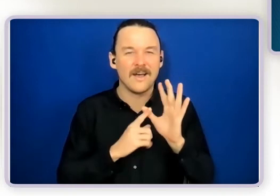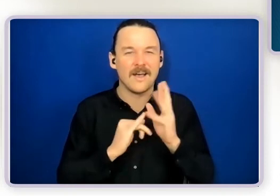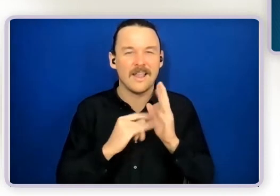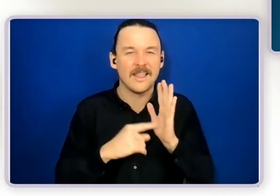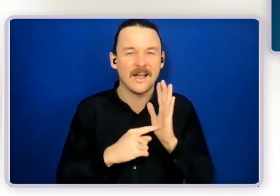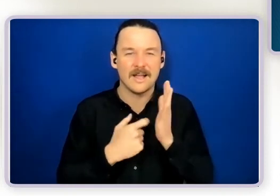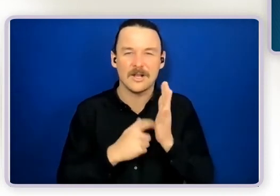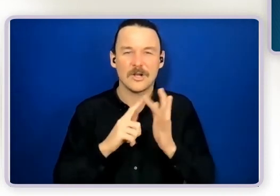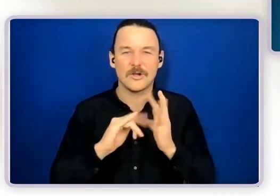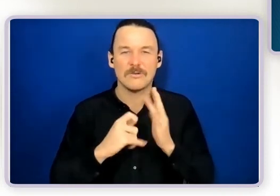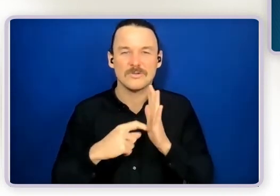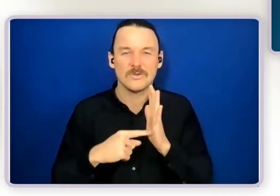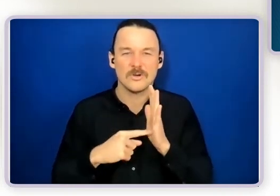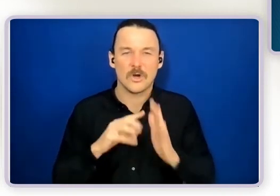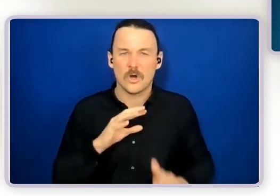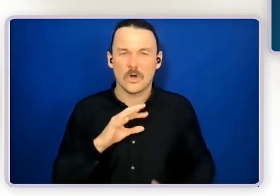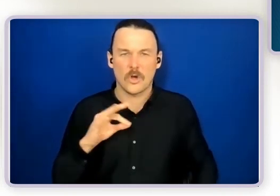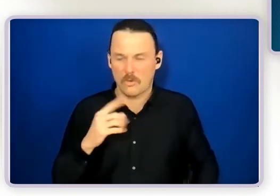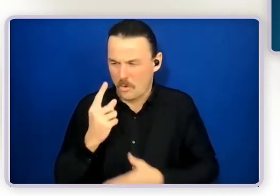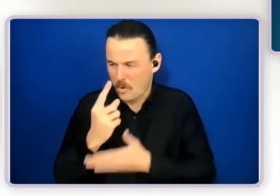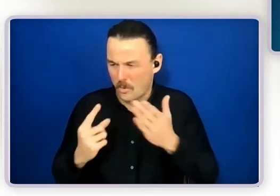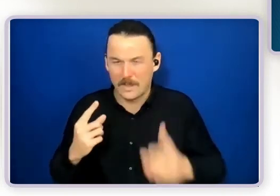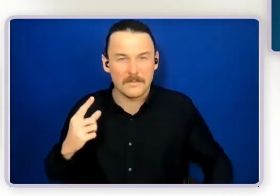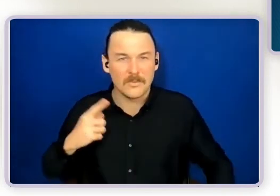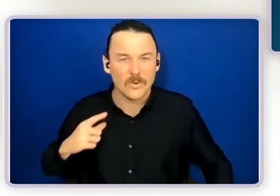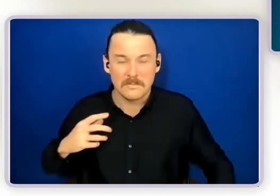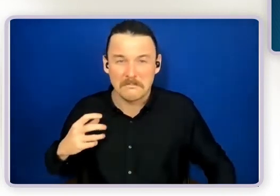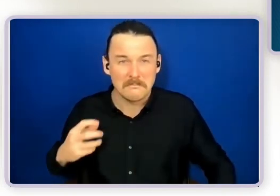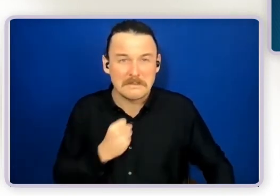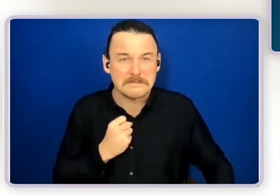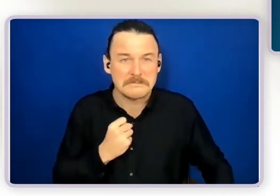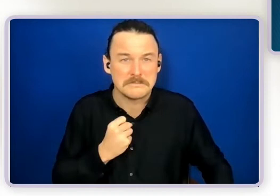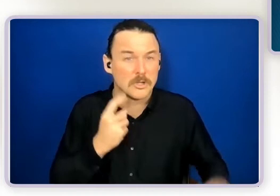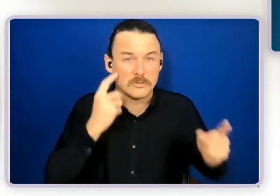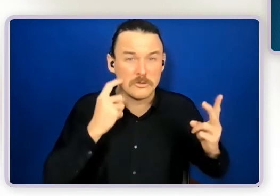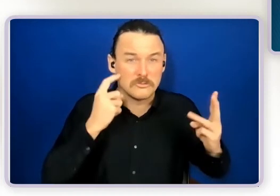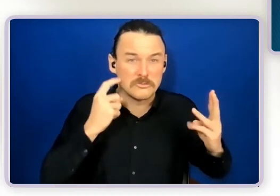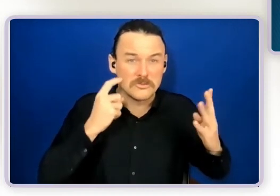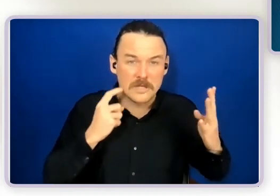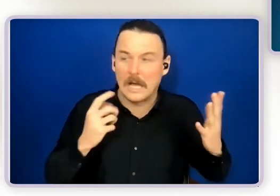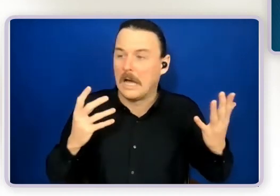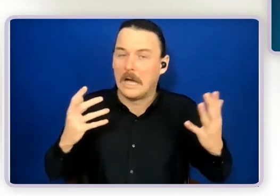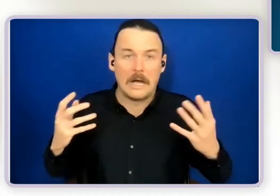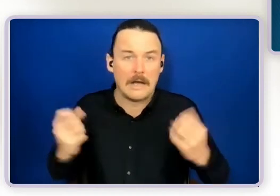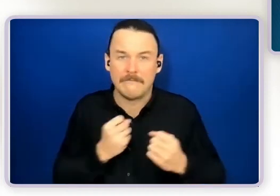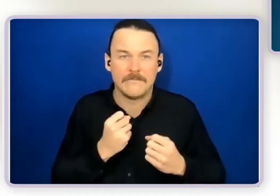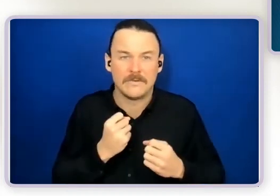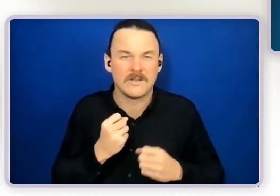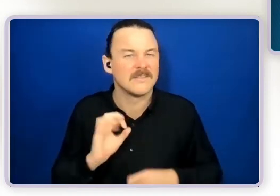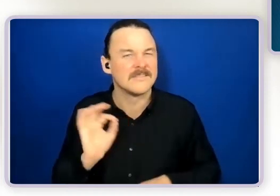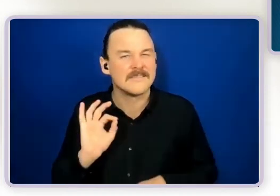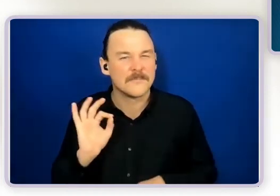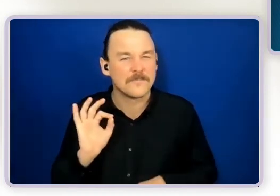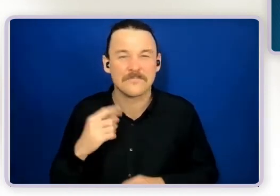it's cheap. And therefore, a lot of child services, schools, and adult services tend